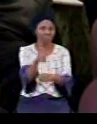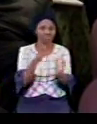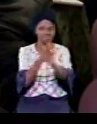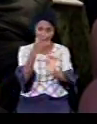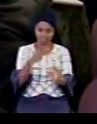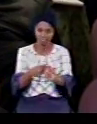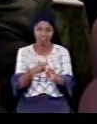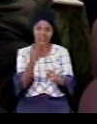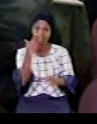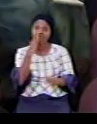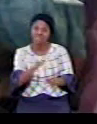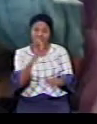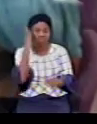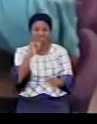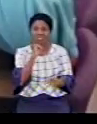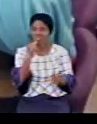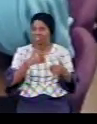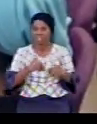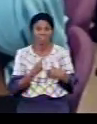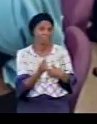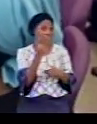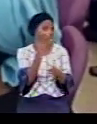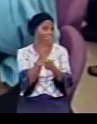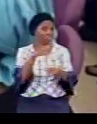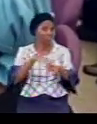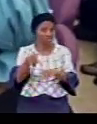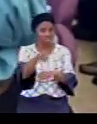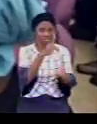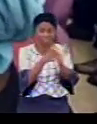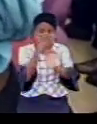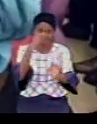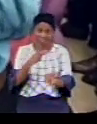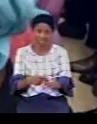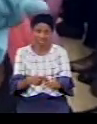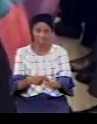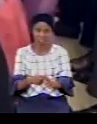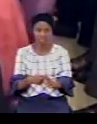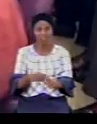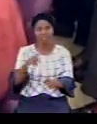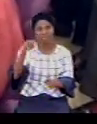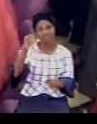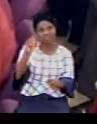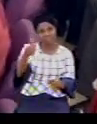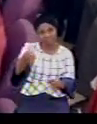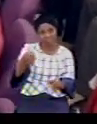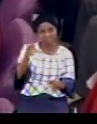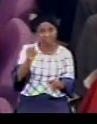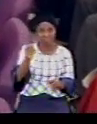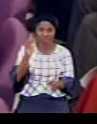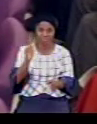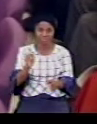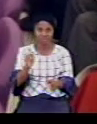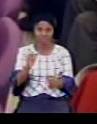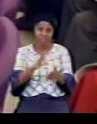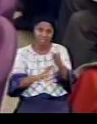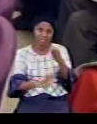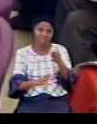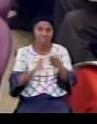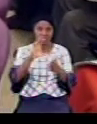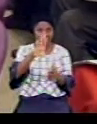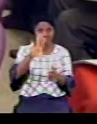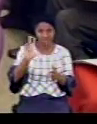Evil will not have the upper hand. Psalm 57, 5,